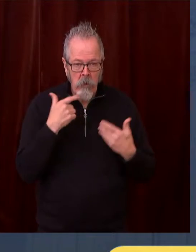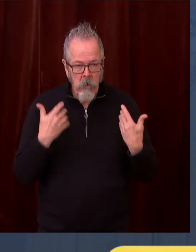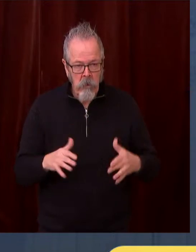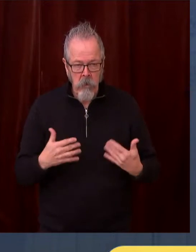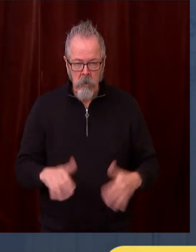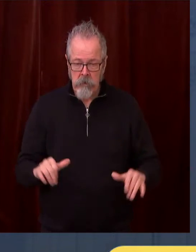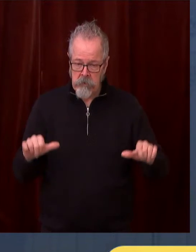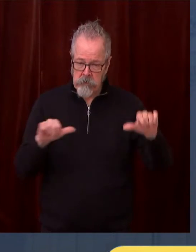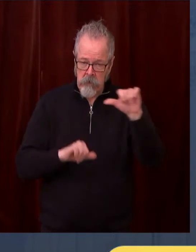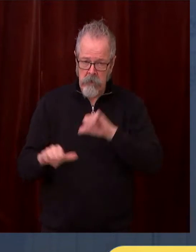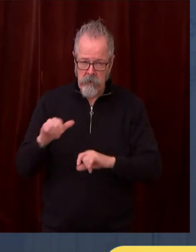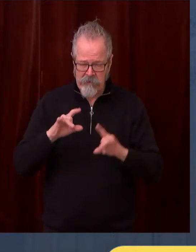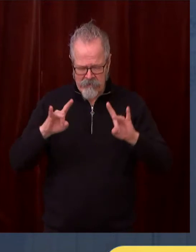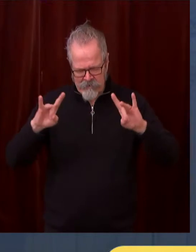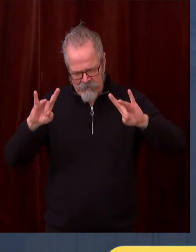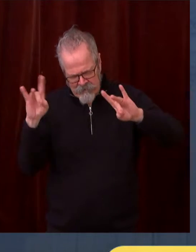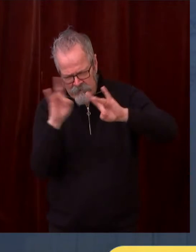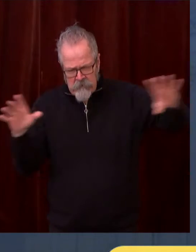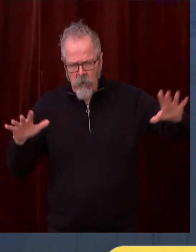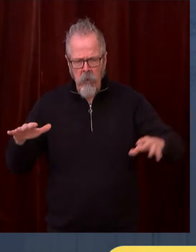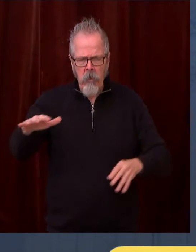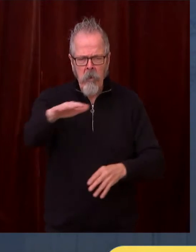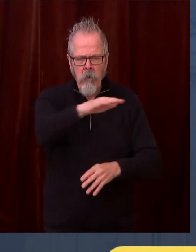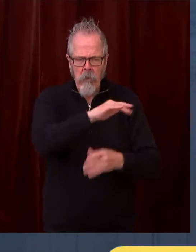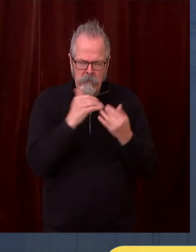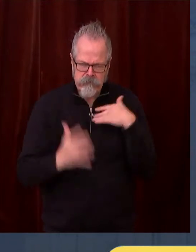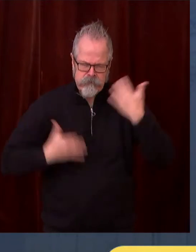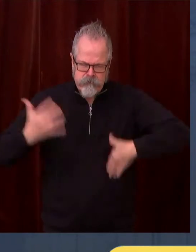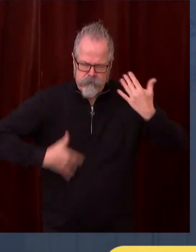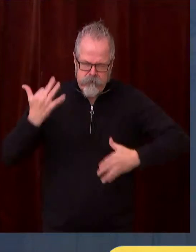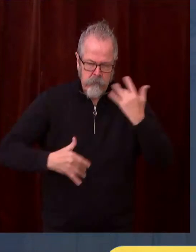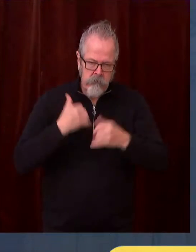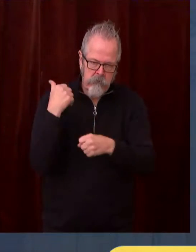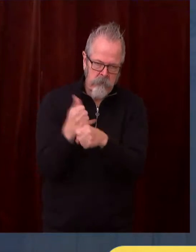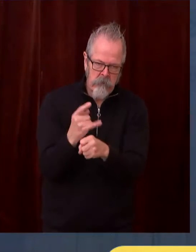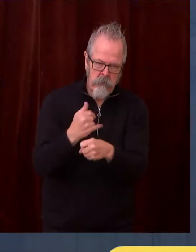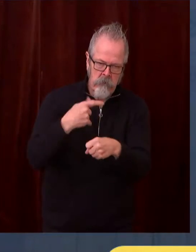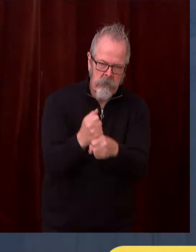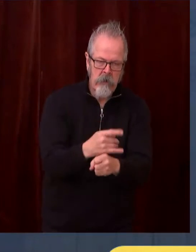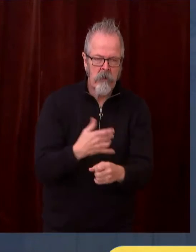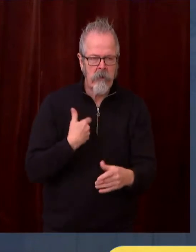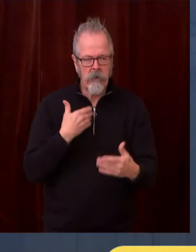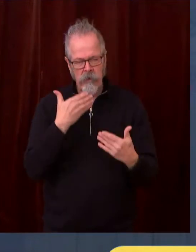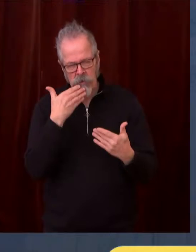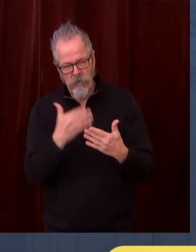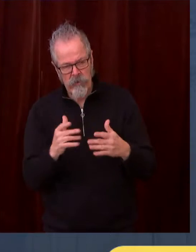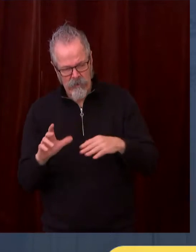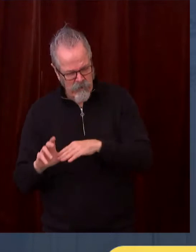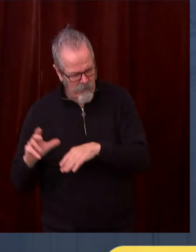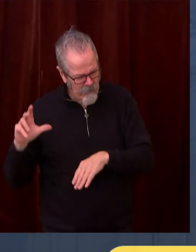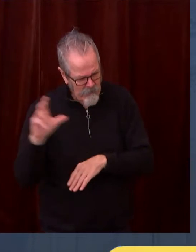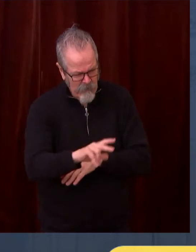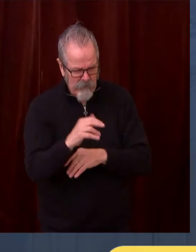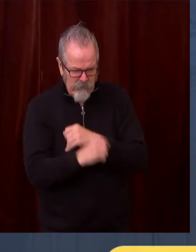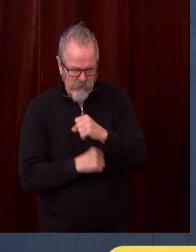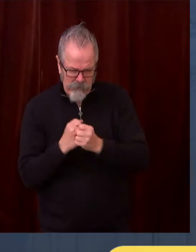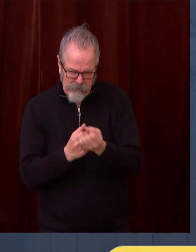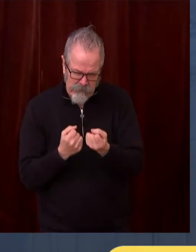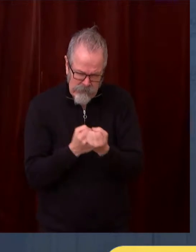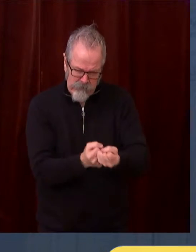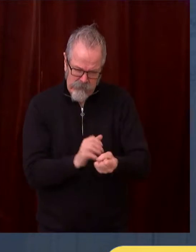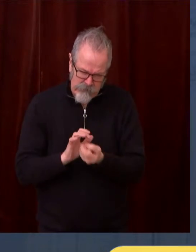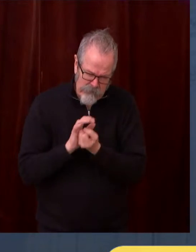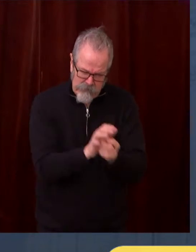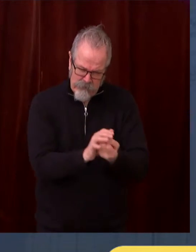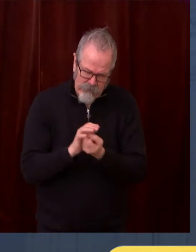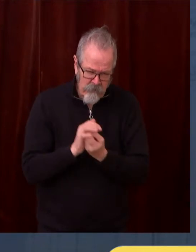federal government to invest in this at the same time it was being approved to actually manufacture it. All of these combined in a tremendous